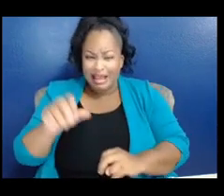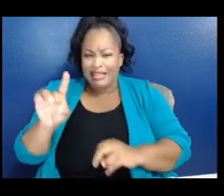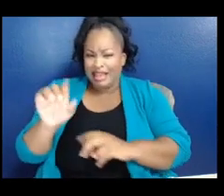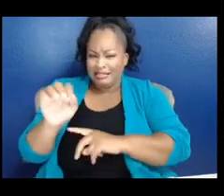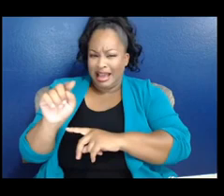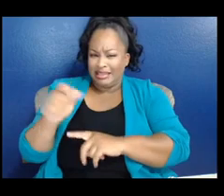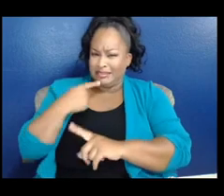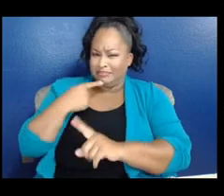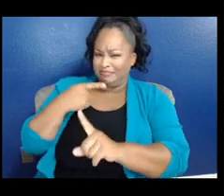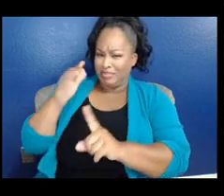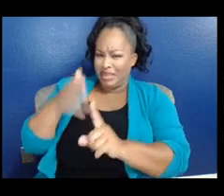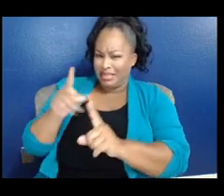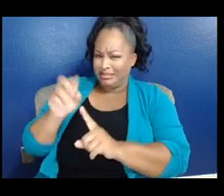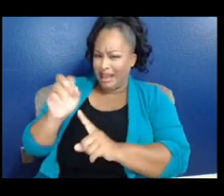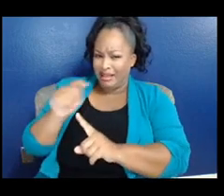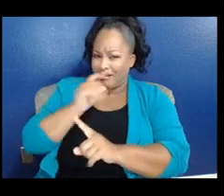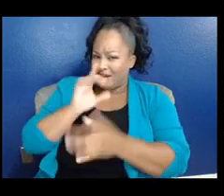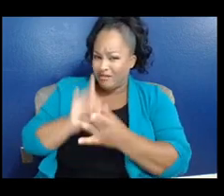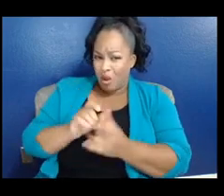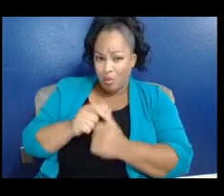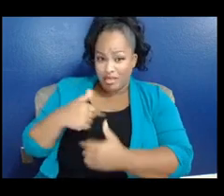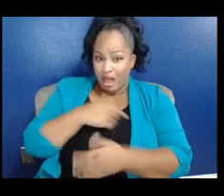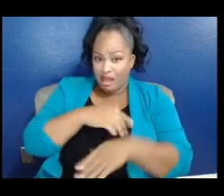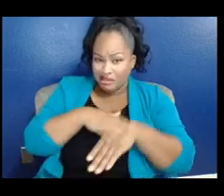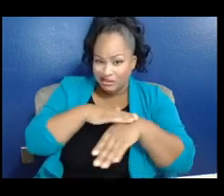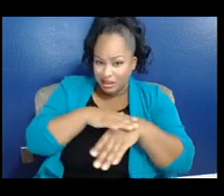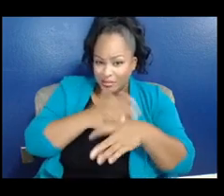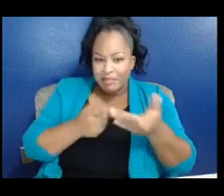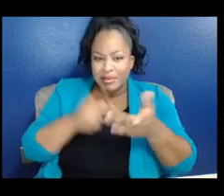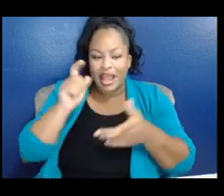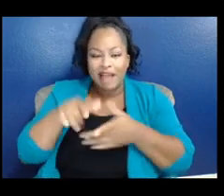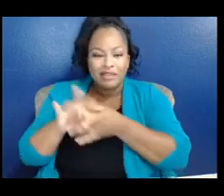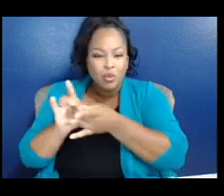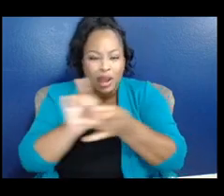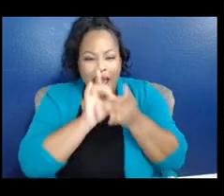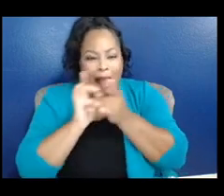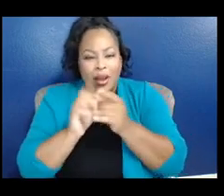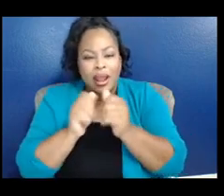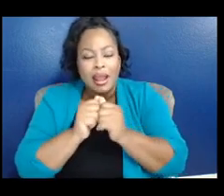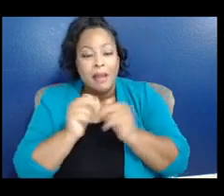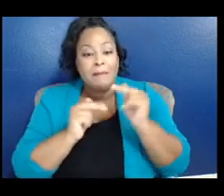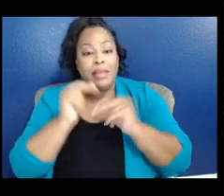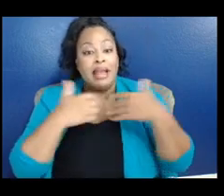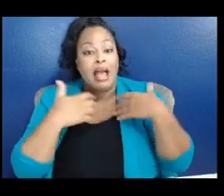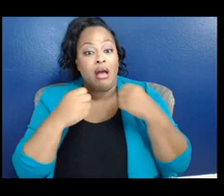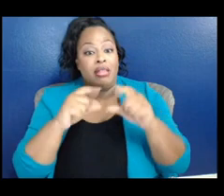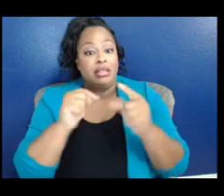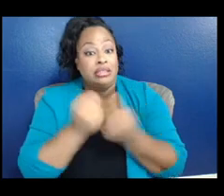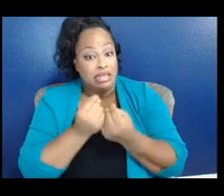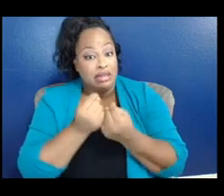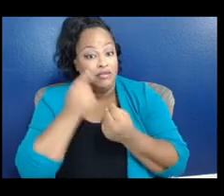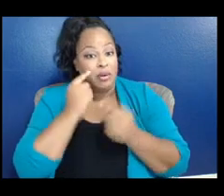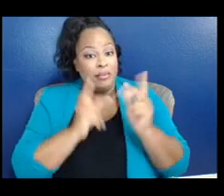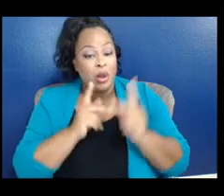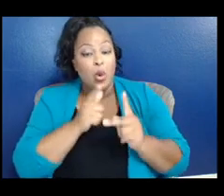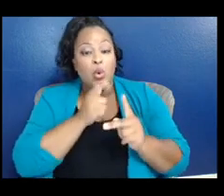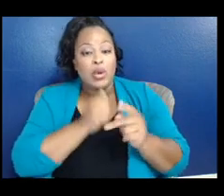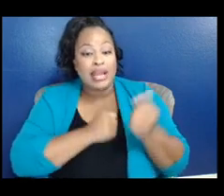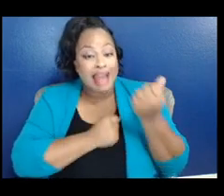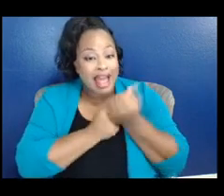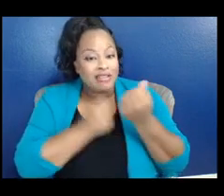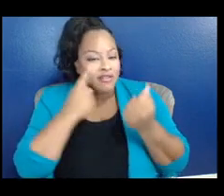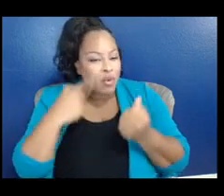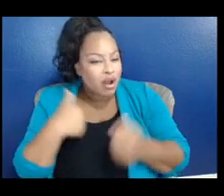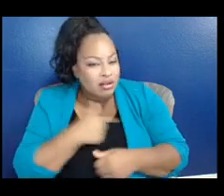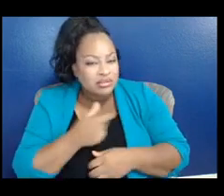this data had nothing to do with us. We may need to collaborate and build a health team of people who can advocate for us and